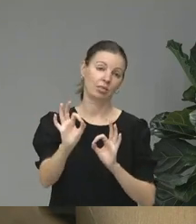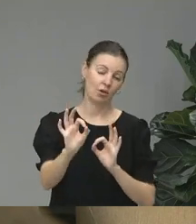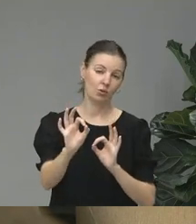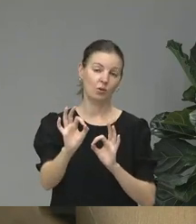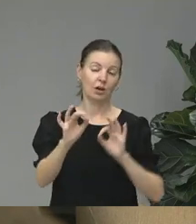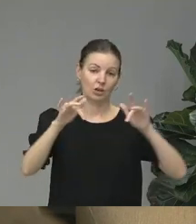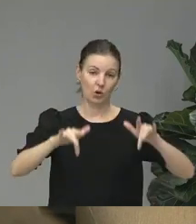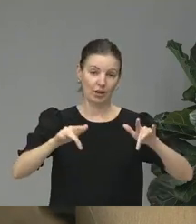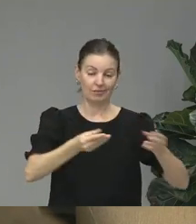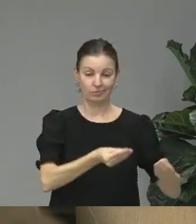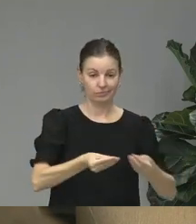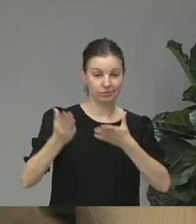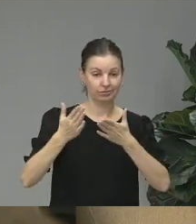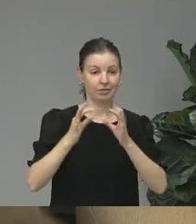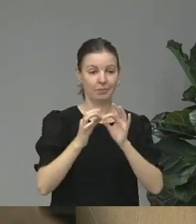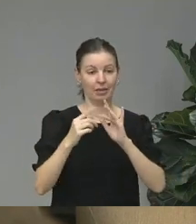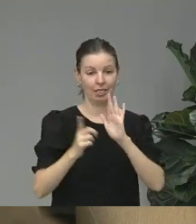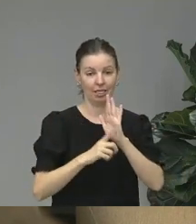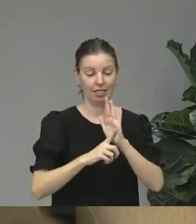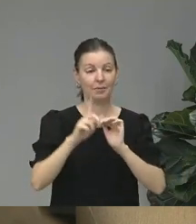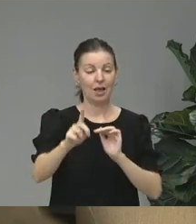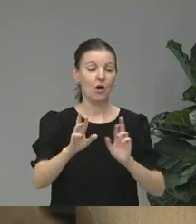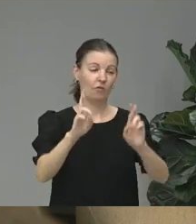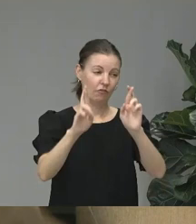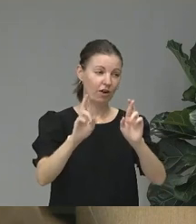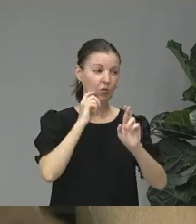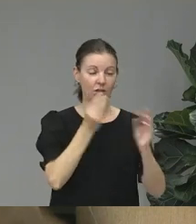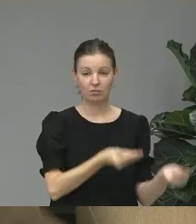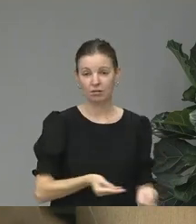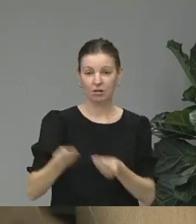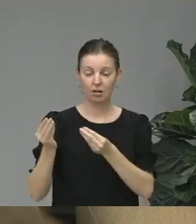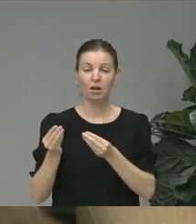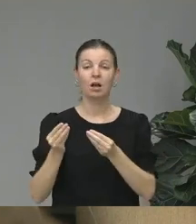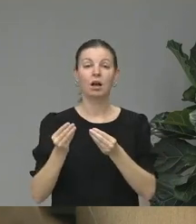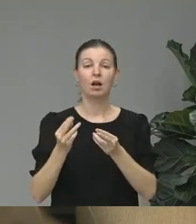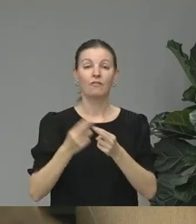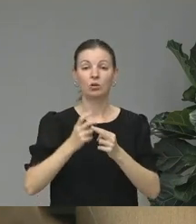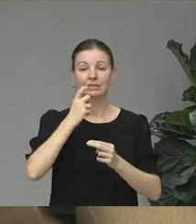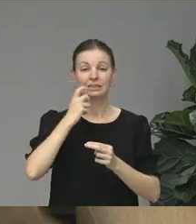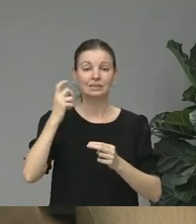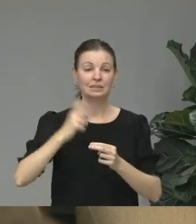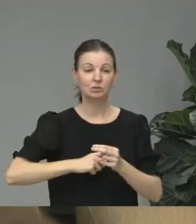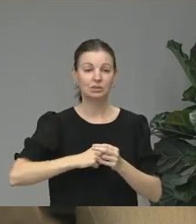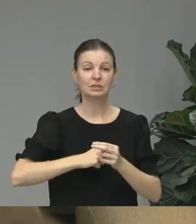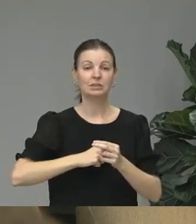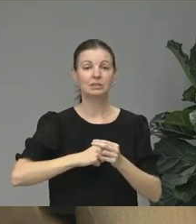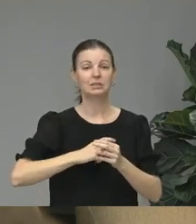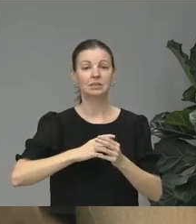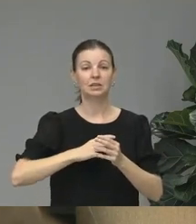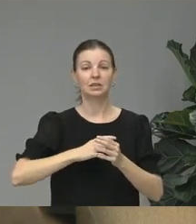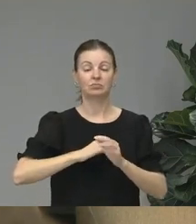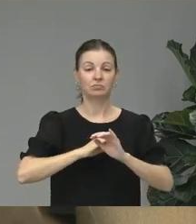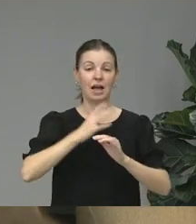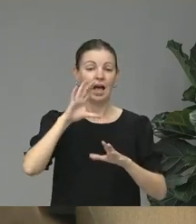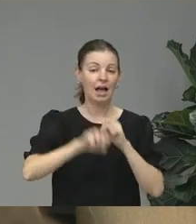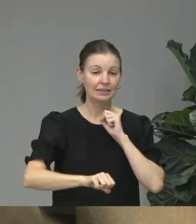but the bill hasn't been introduced yet, but hopefully it will be introduced in relation to serious vilification and hate crimes.